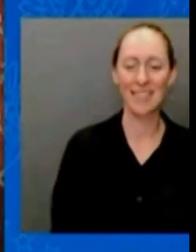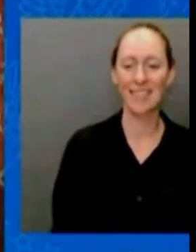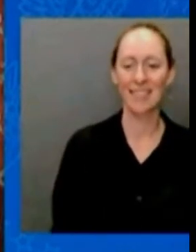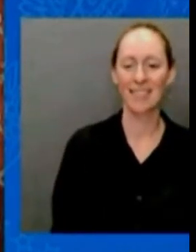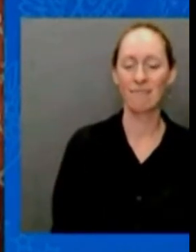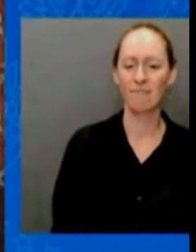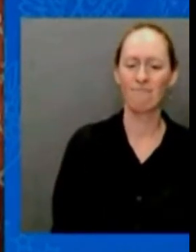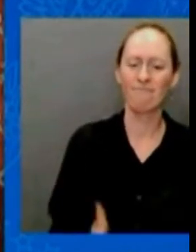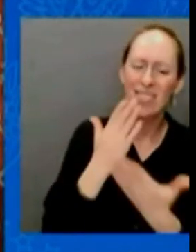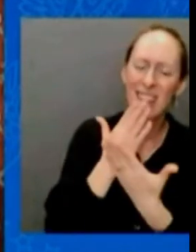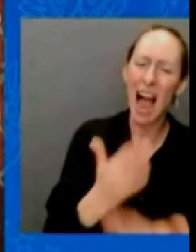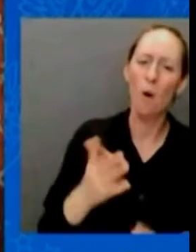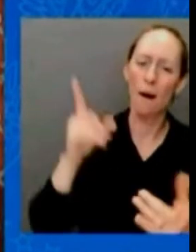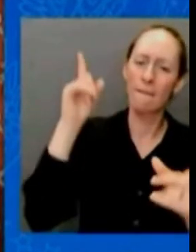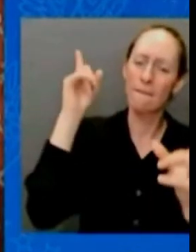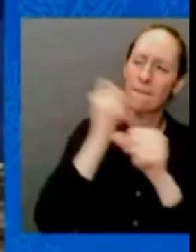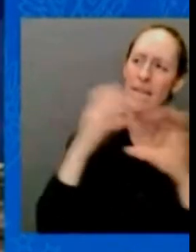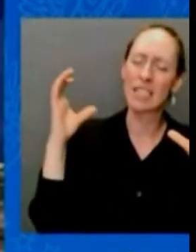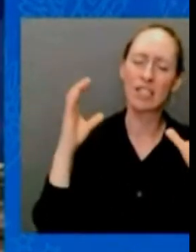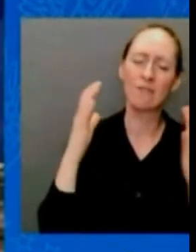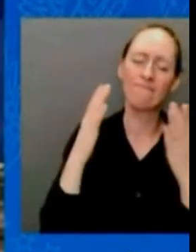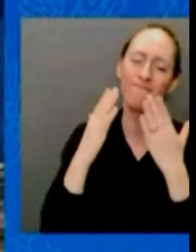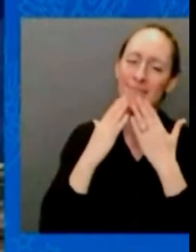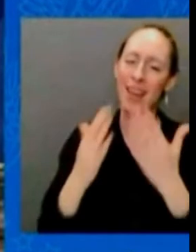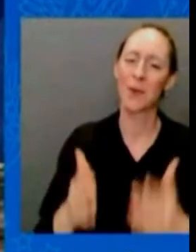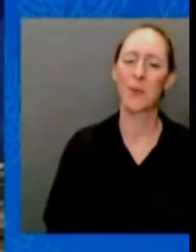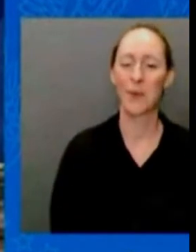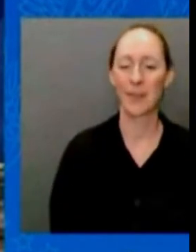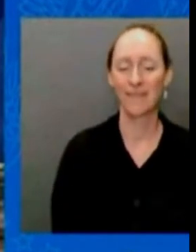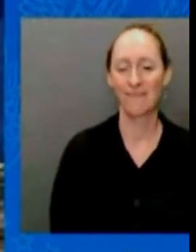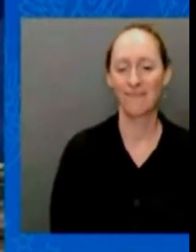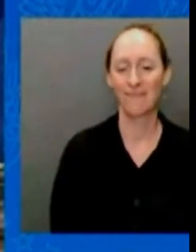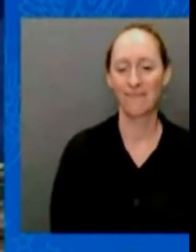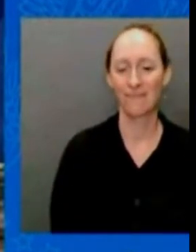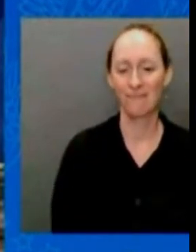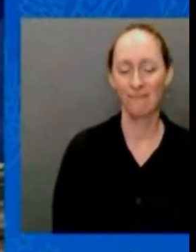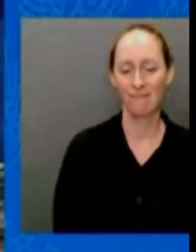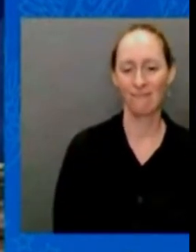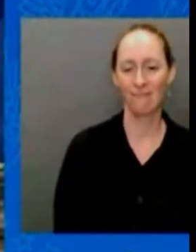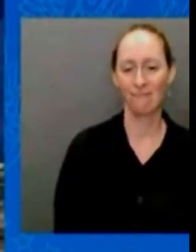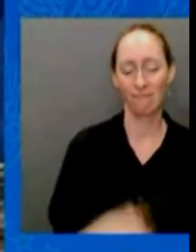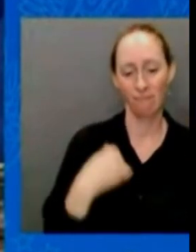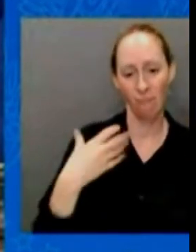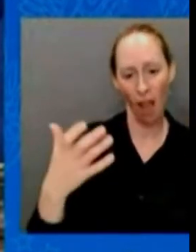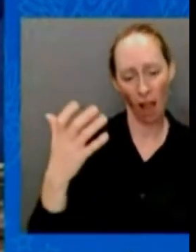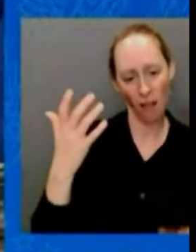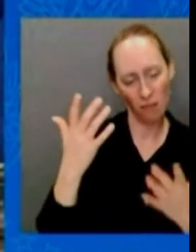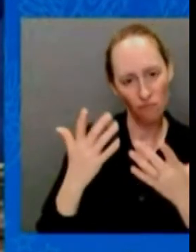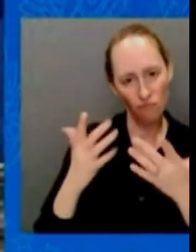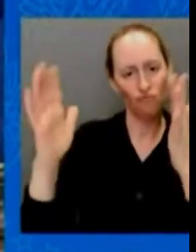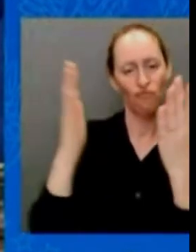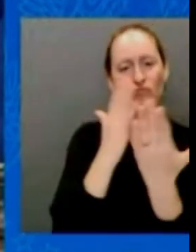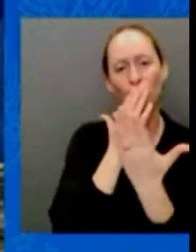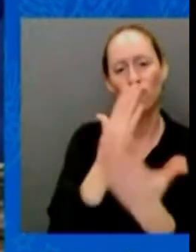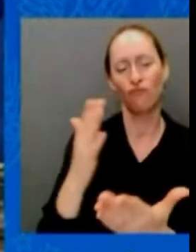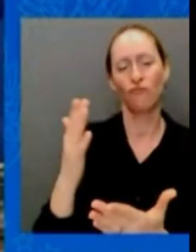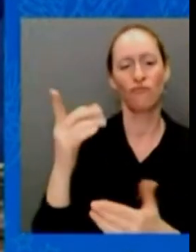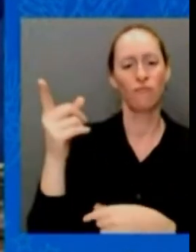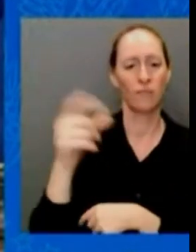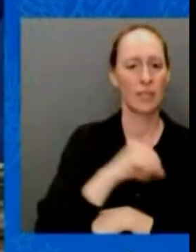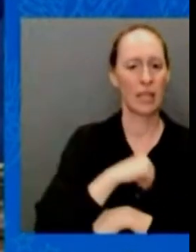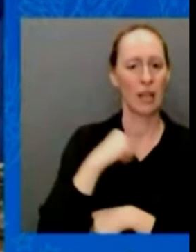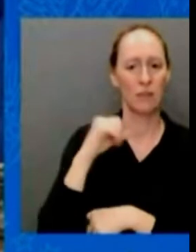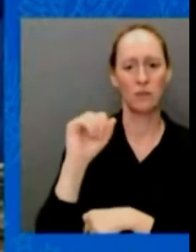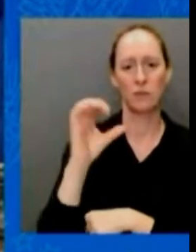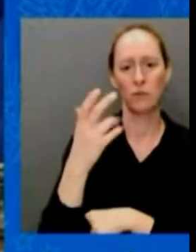The second person we need to celebrate is our own Senator Chuck Schumer. He brought this to life from the beginning. This